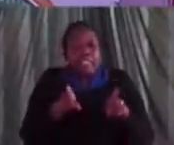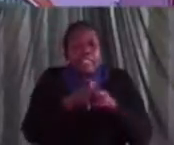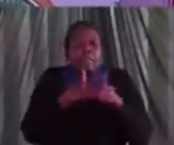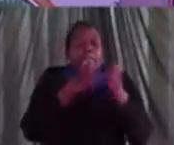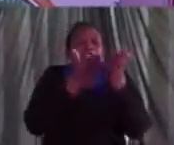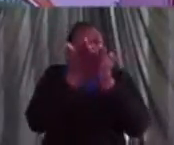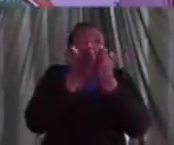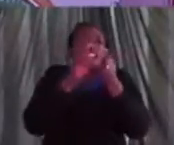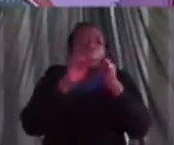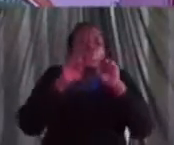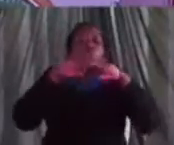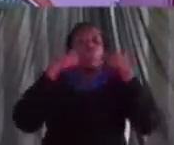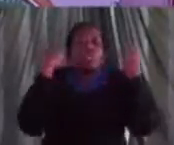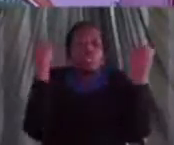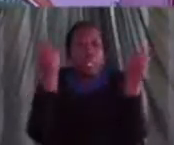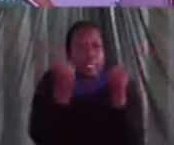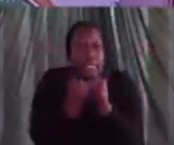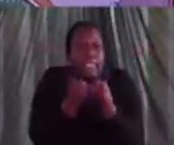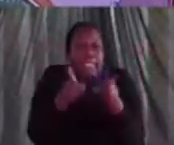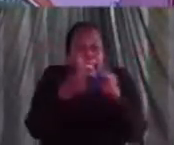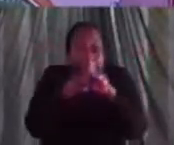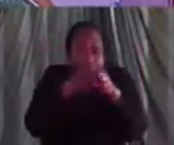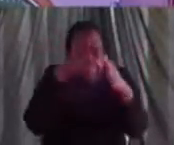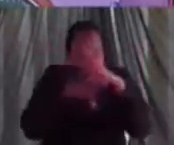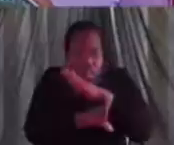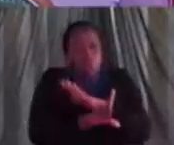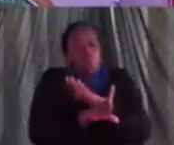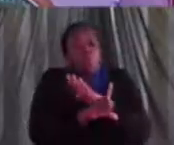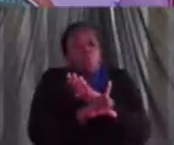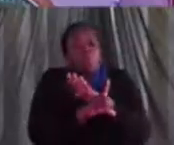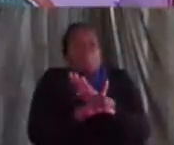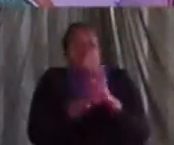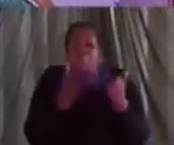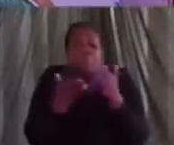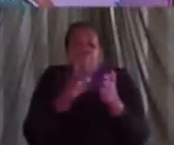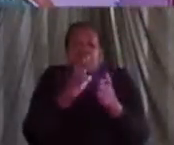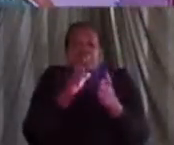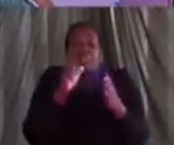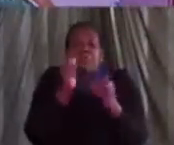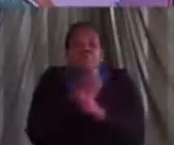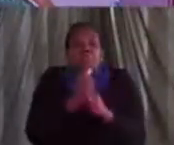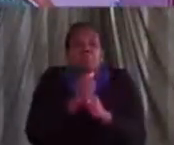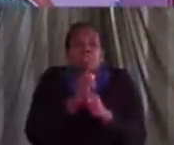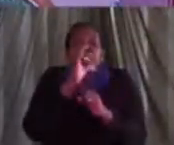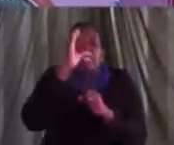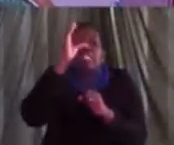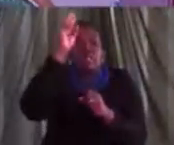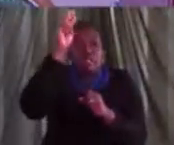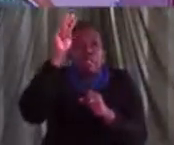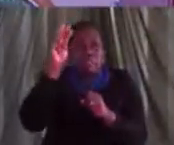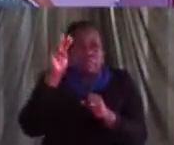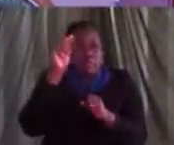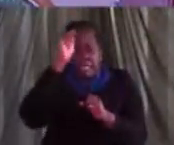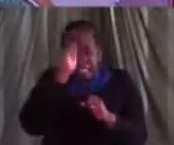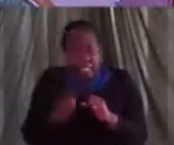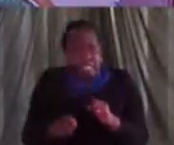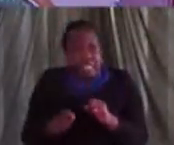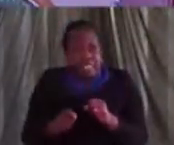society. But even in law, and I may not be Chief Justice if I was a professor in law, unless I choose